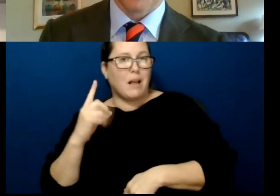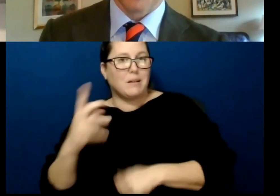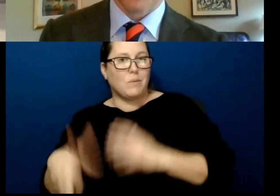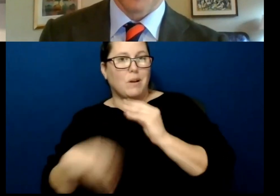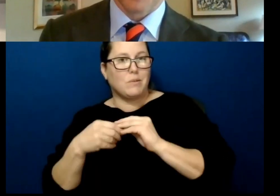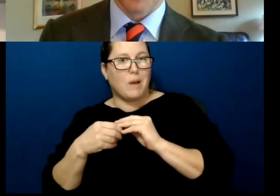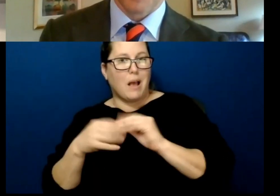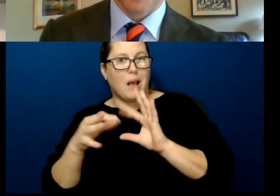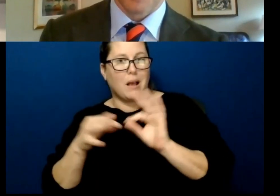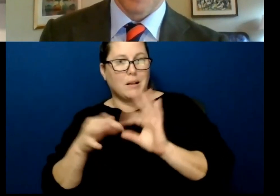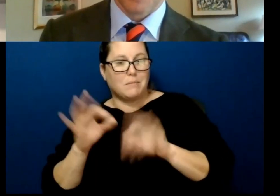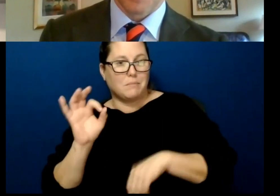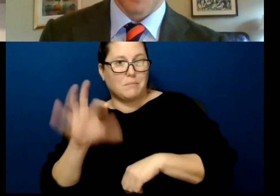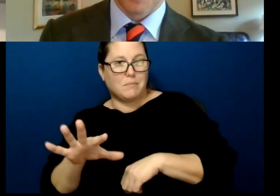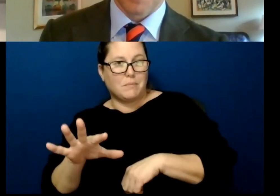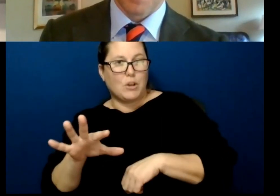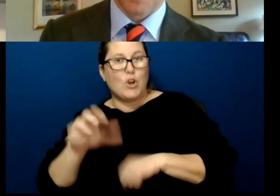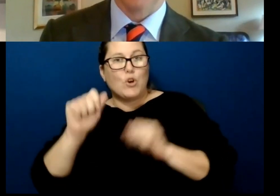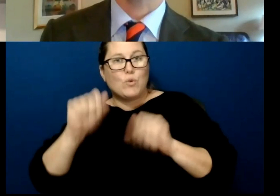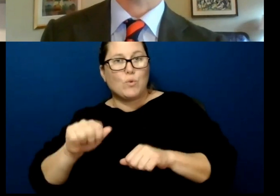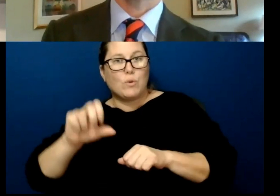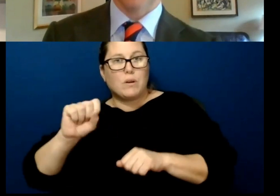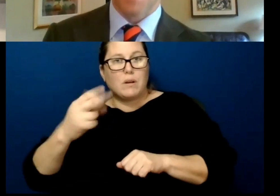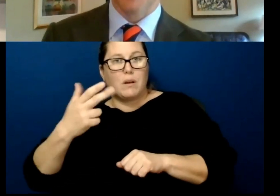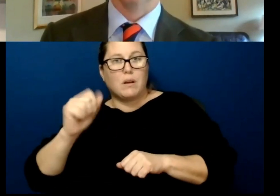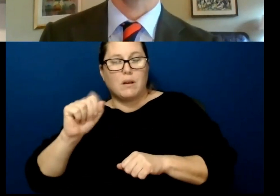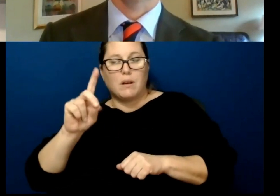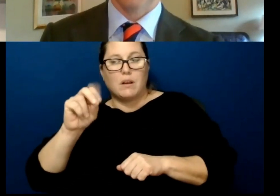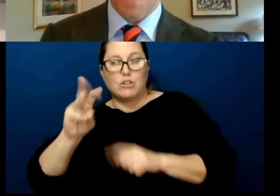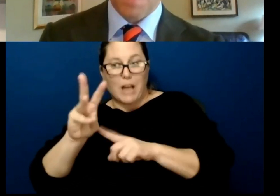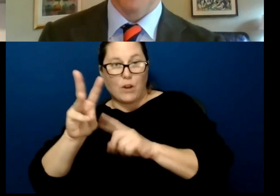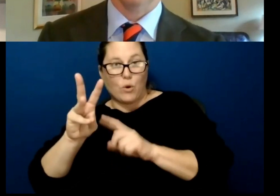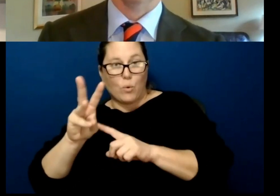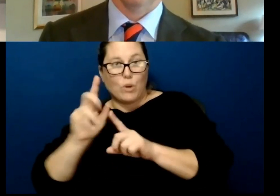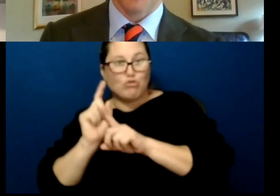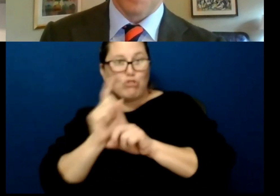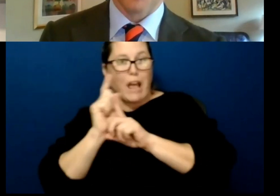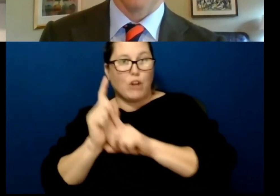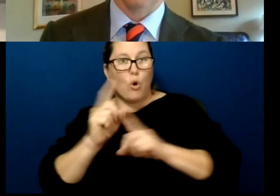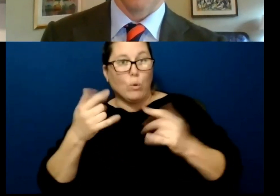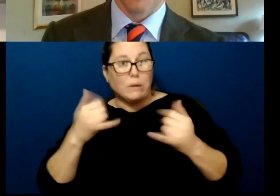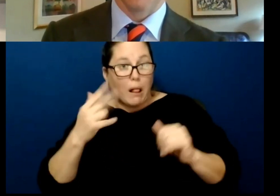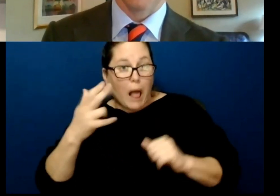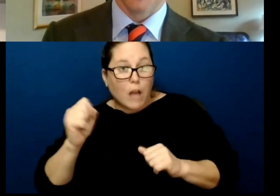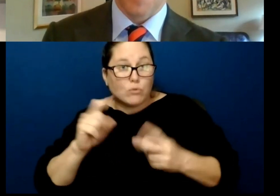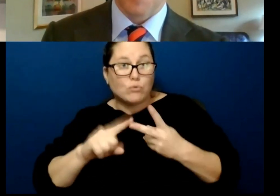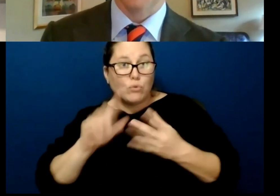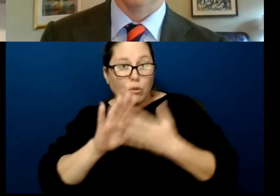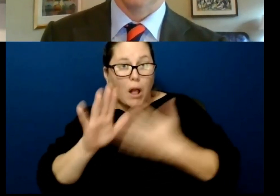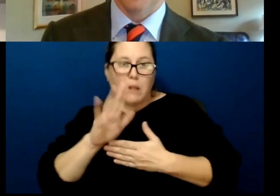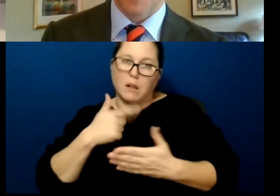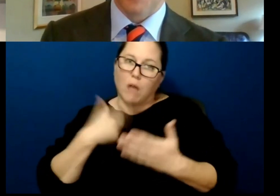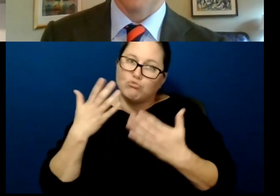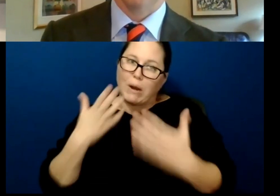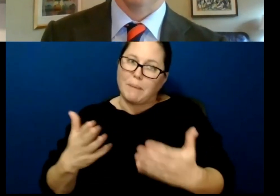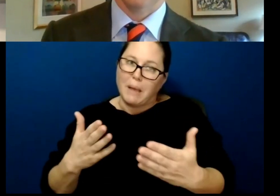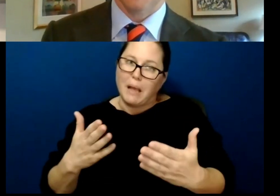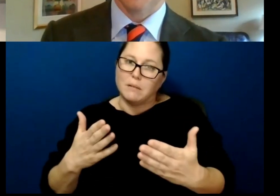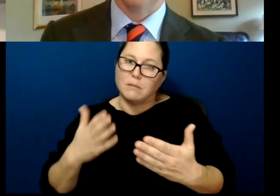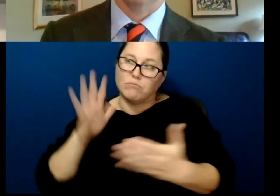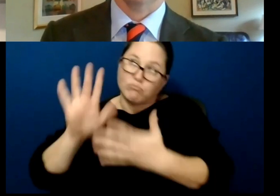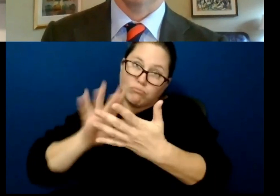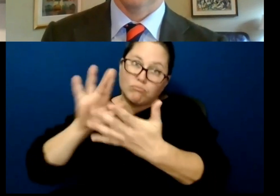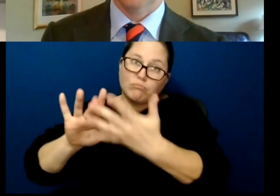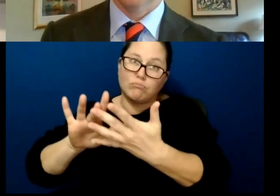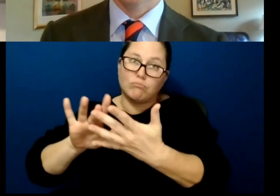there's always the opportunity to shadow. Even if you're still in high school or just getting into college, I would highly recommend reaching out to